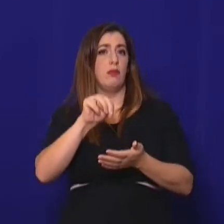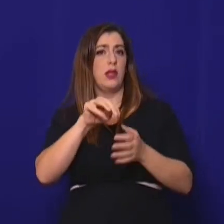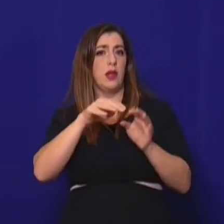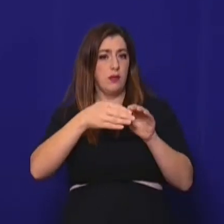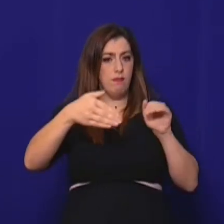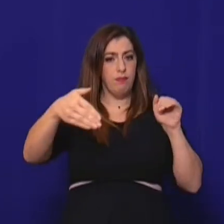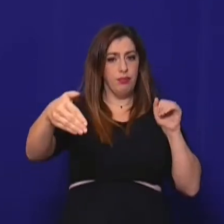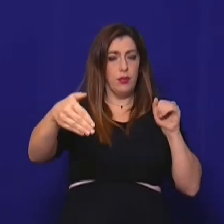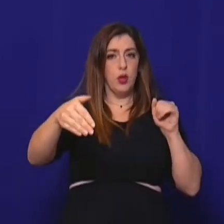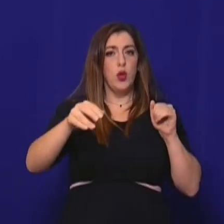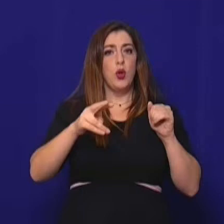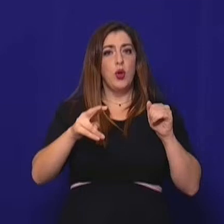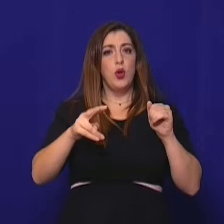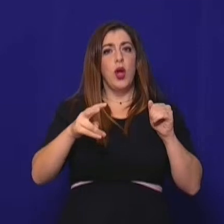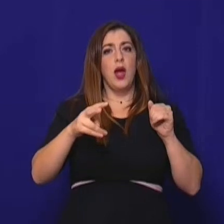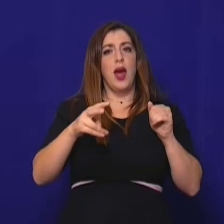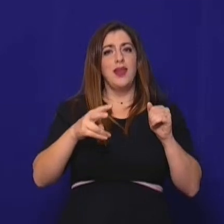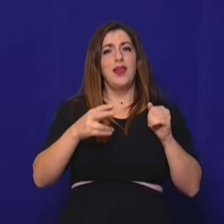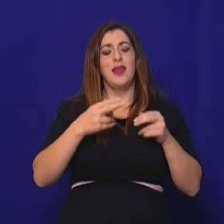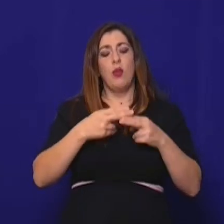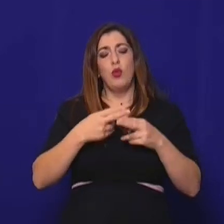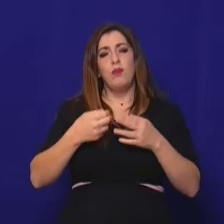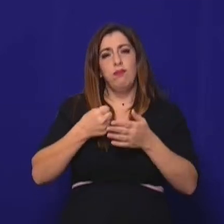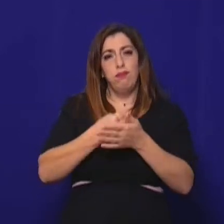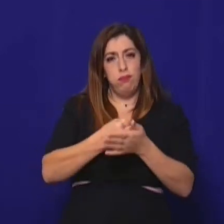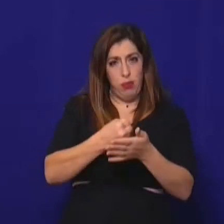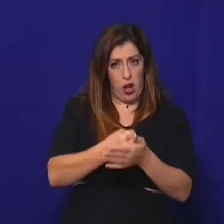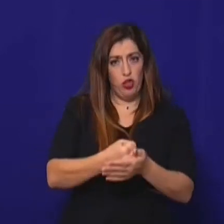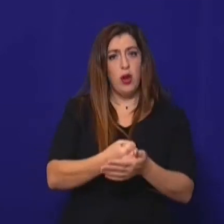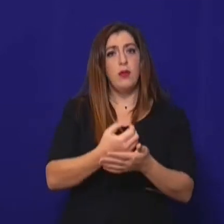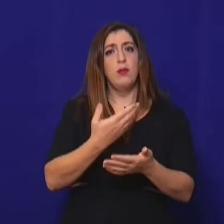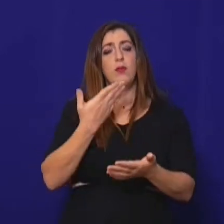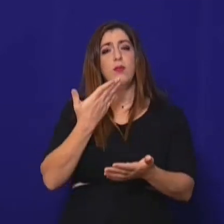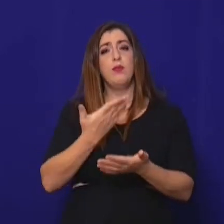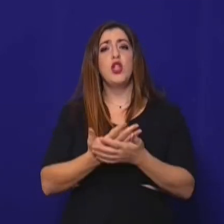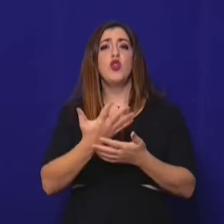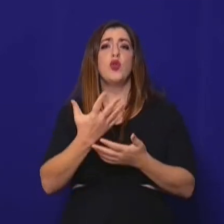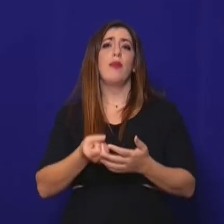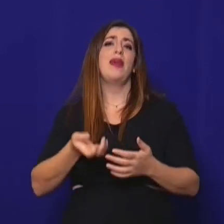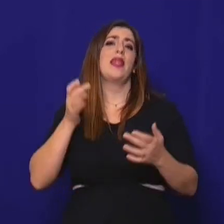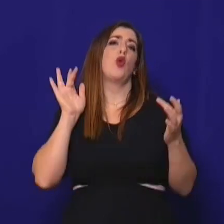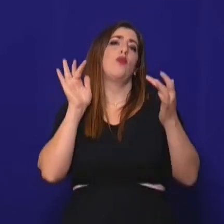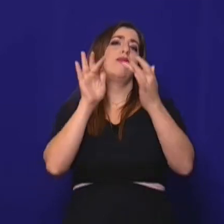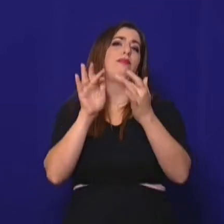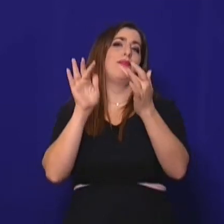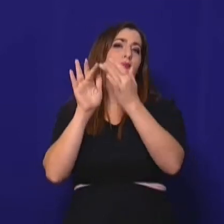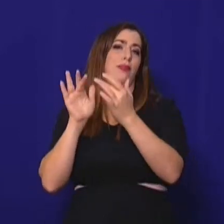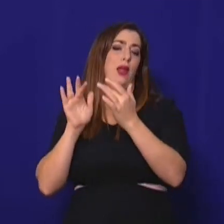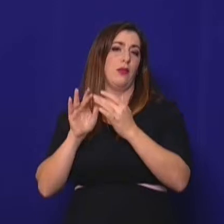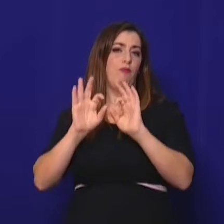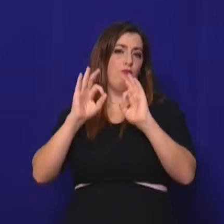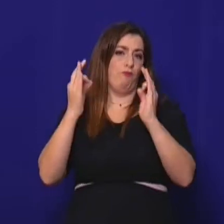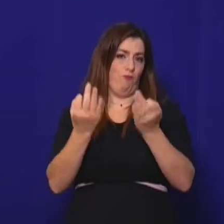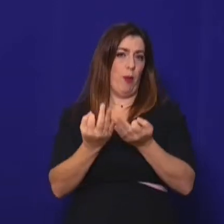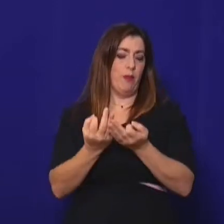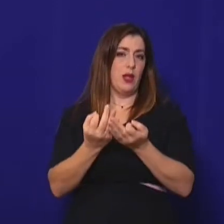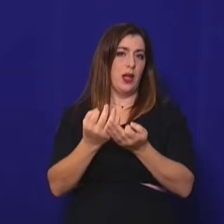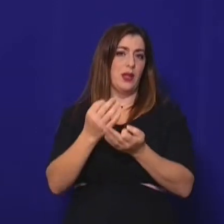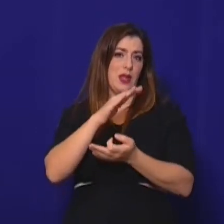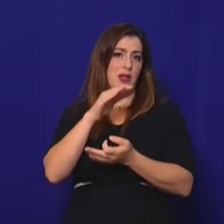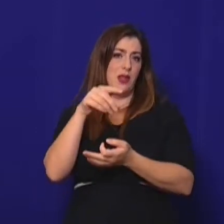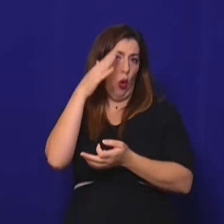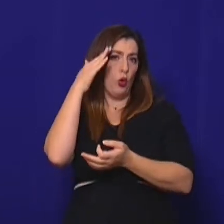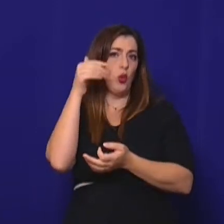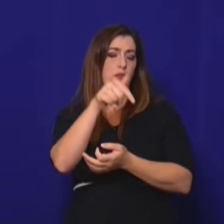inti ikun hemm iktar kuntatt mal-relatives ta' dawn l-anzjani li hemm hemmhekk, anka llum il-ġurnata li